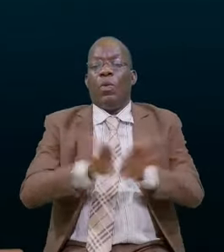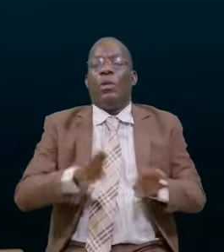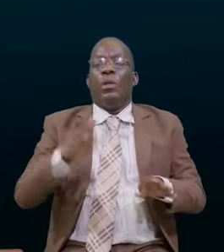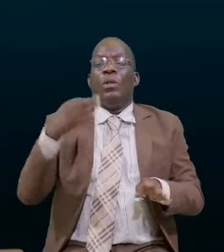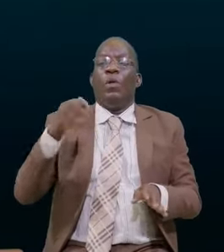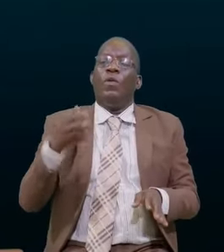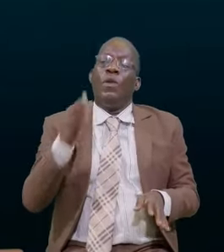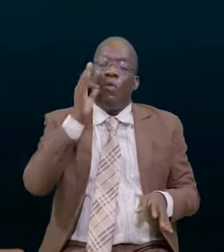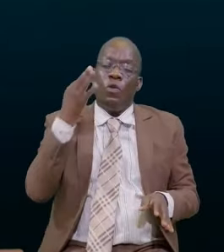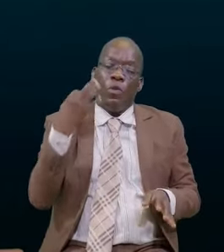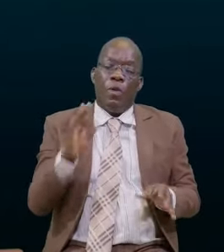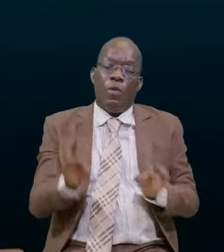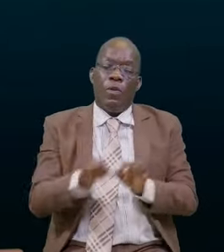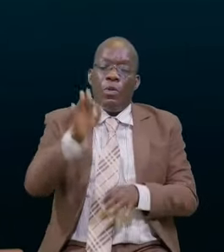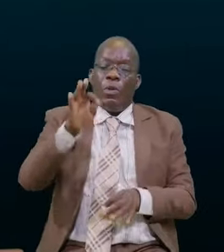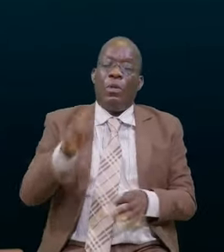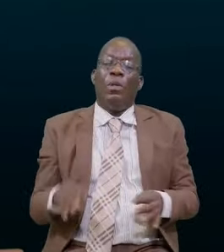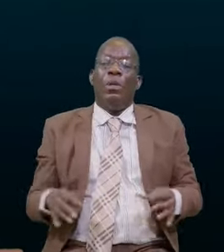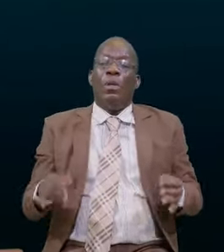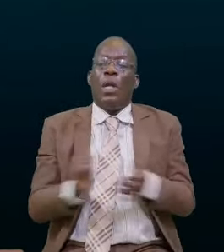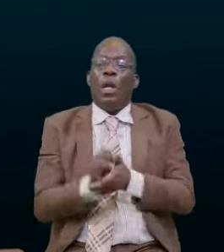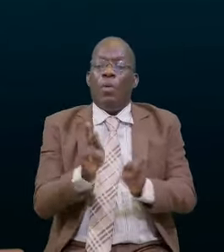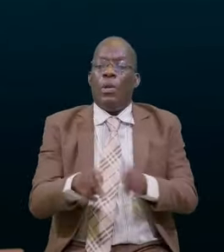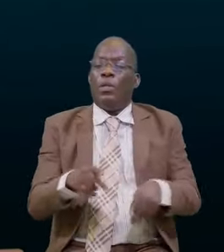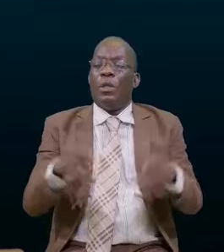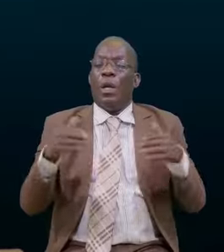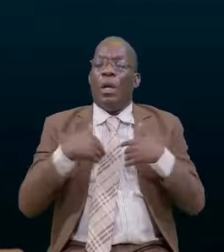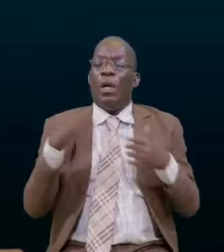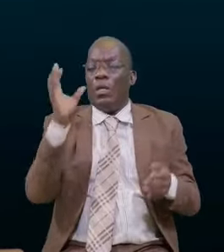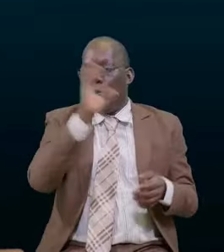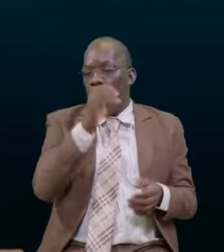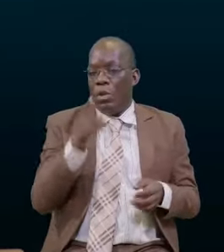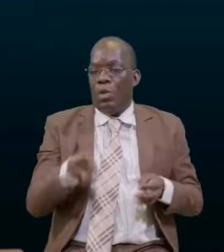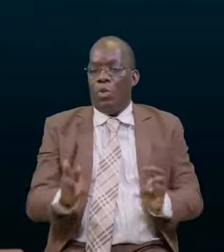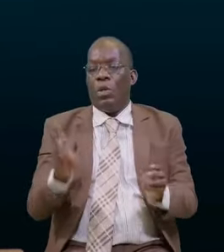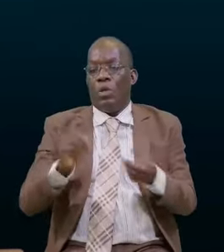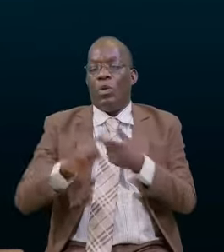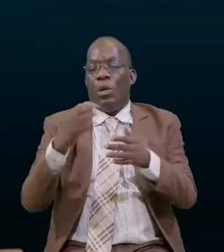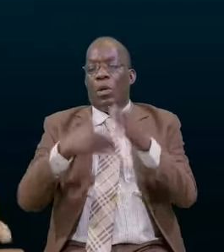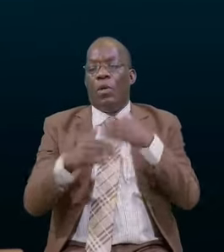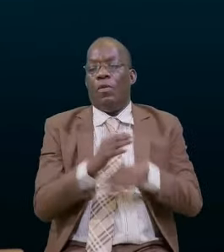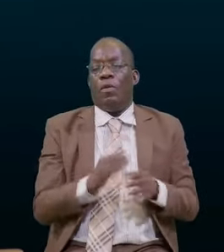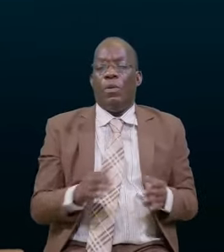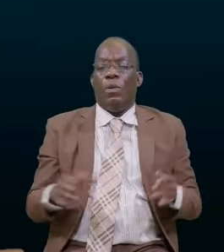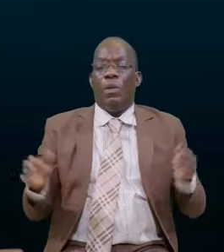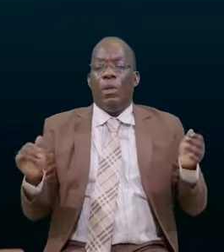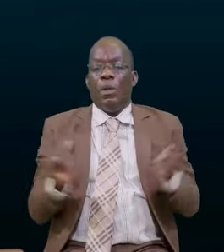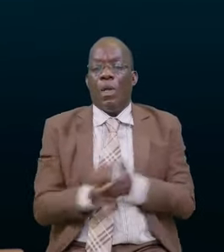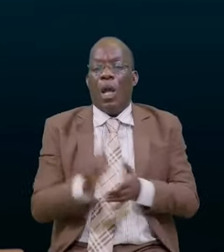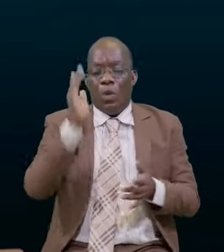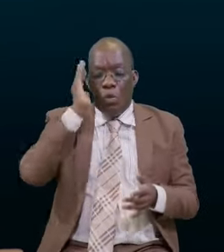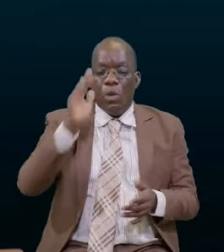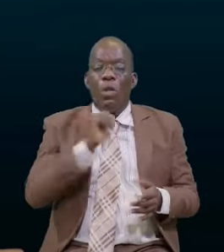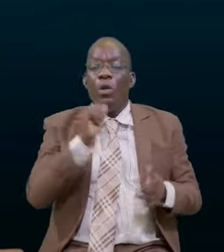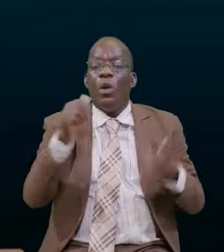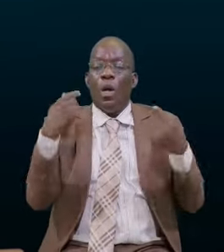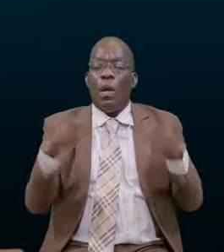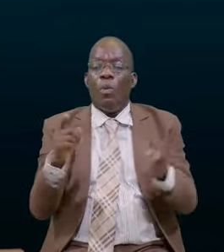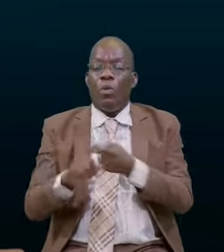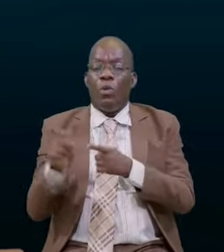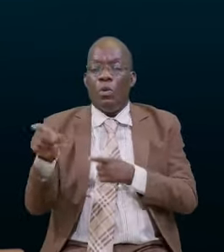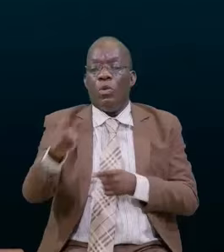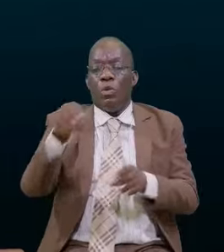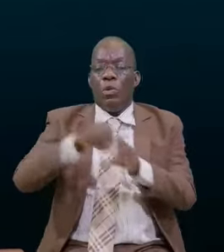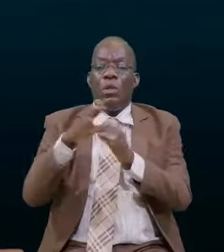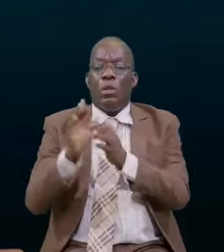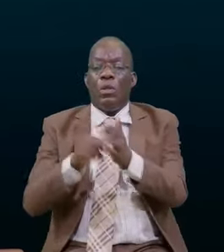already is getting prepared for Eternal judgment in Hell Fire and that should not be your lot in the name of Jesus Christ Jesus